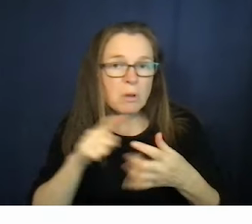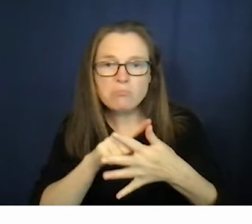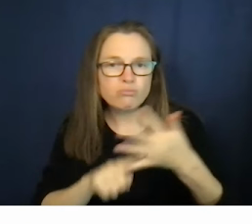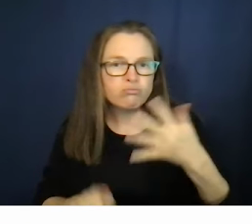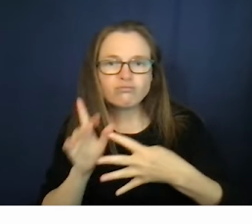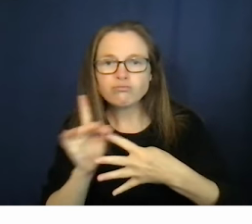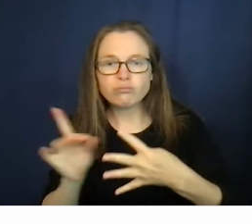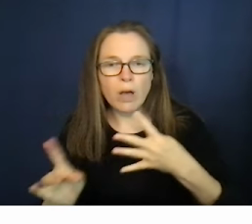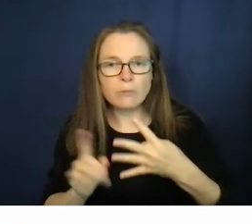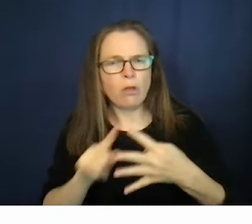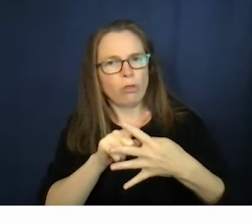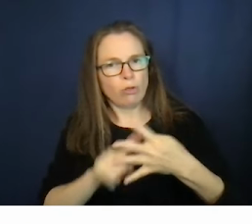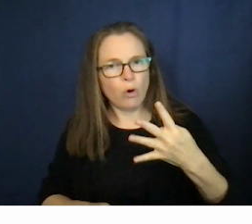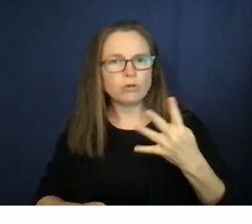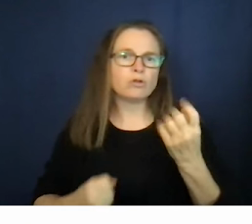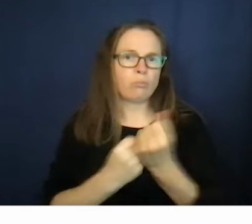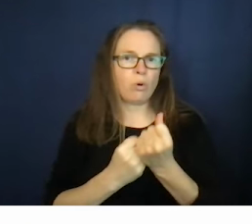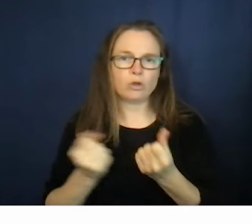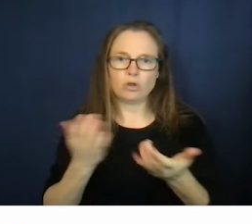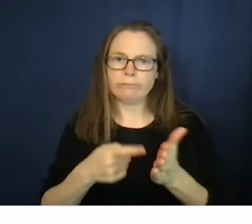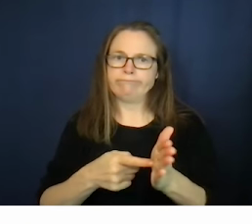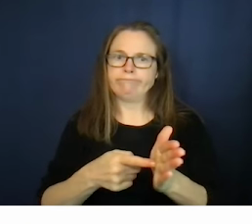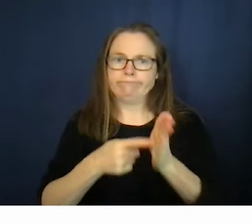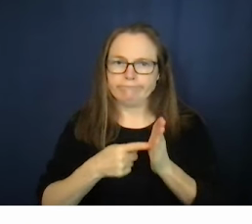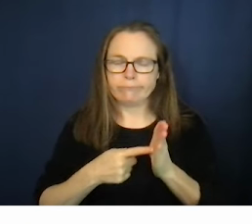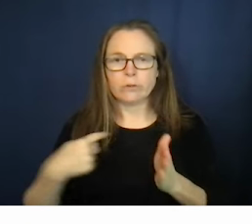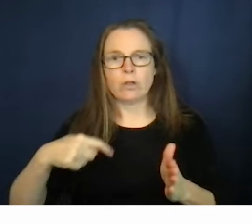the demand for those supports will exceed our